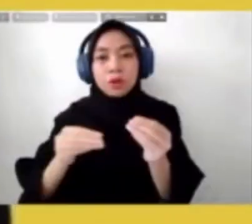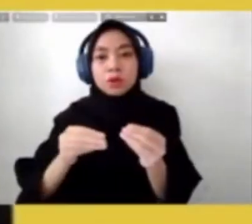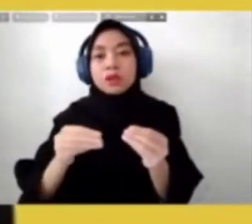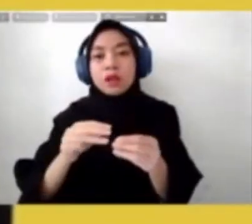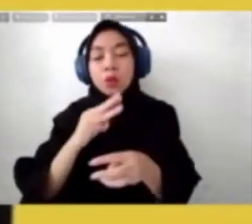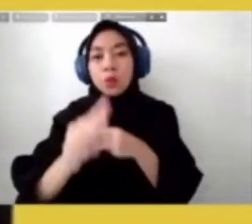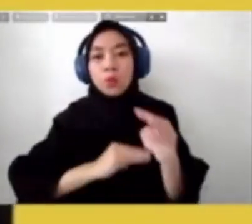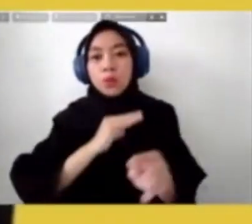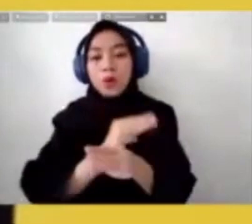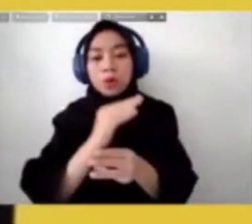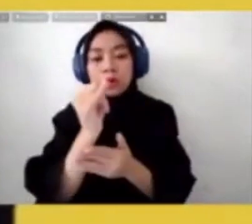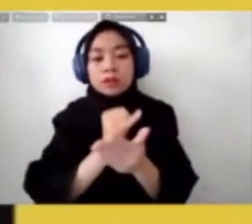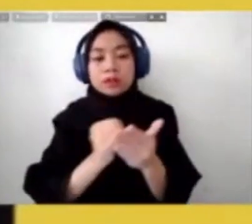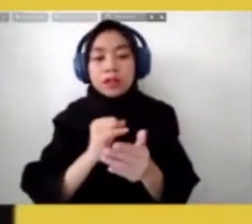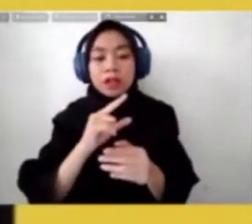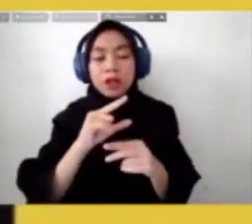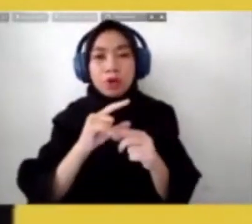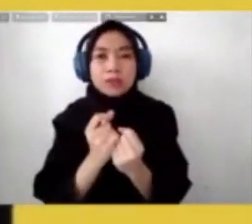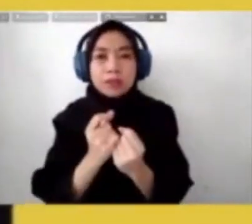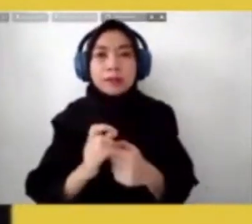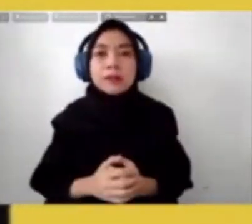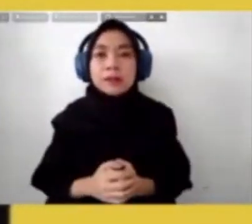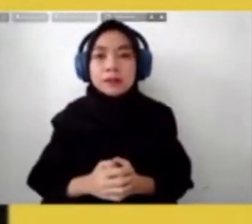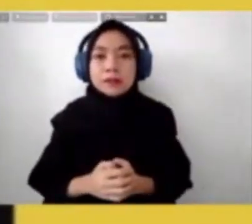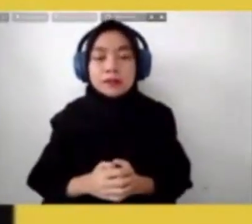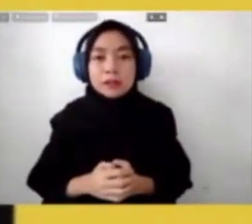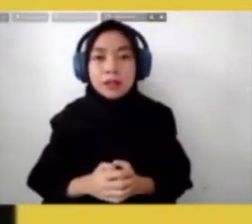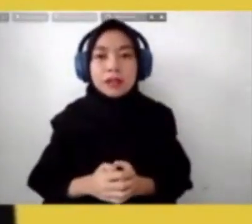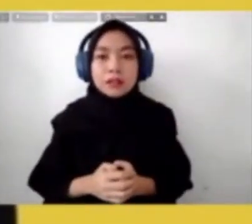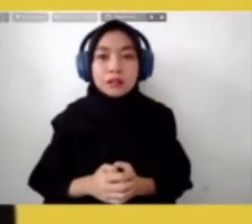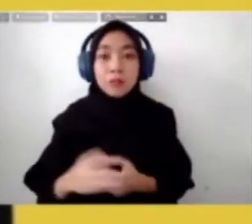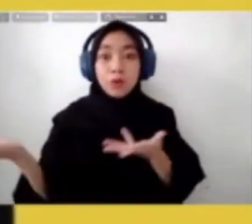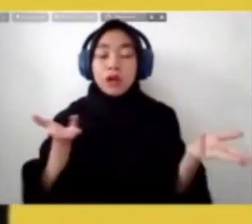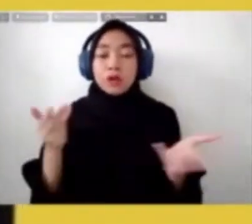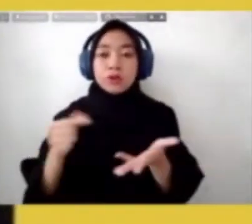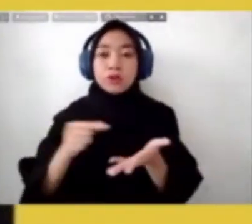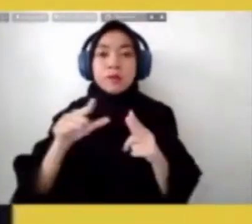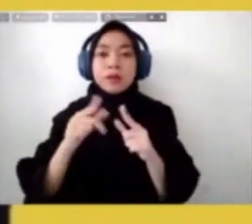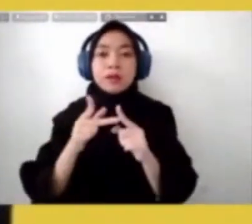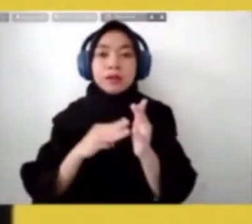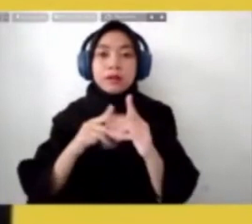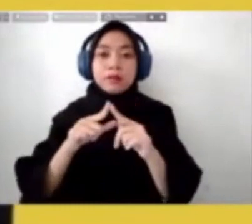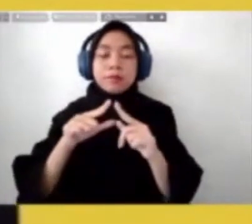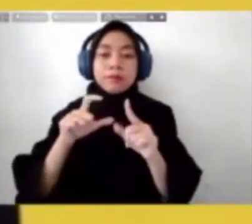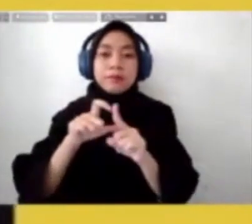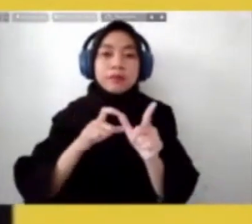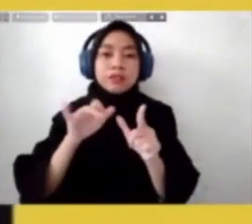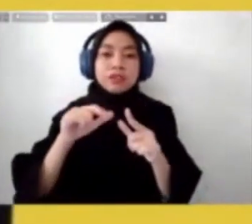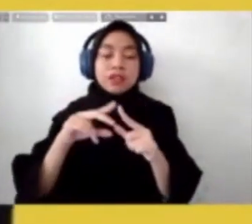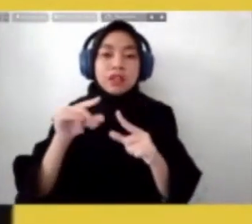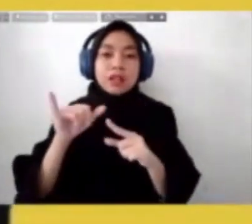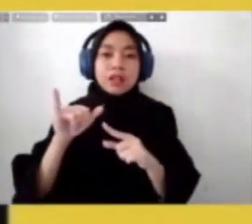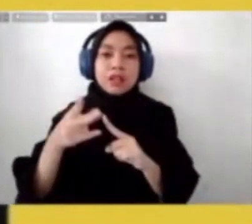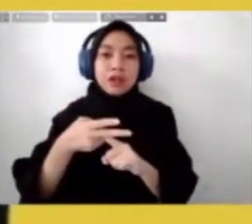The moderator for this session will be Dr. Ahmad Sharif. Before I hand over the screen to Dr. Ahmad Sharif, please allow me to